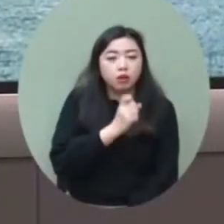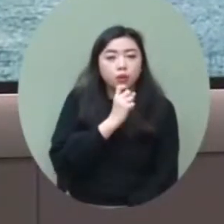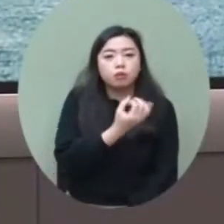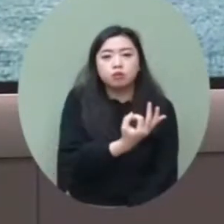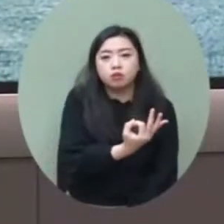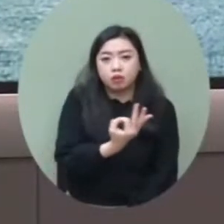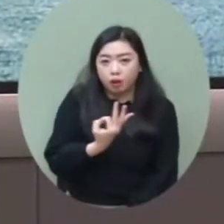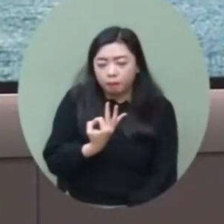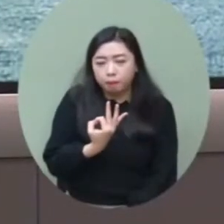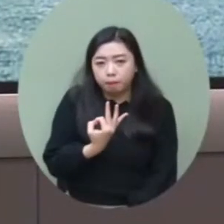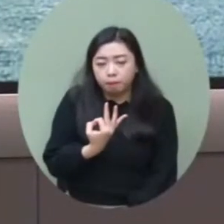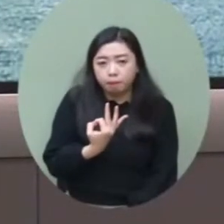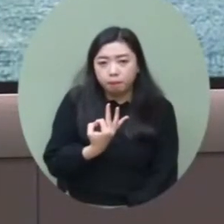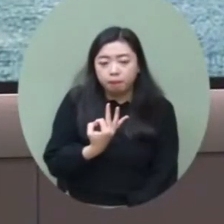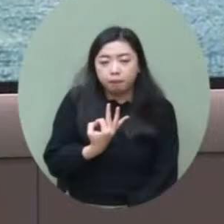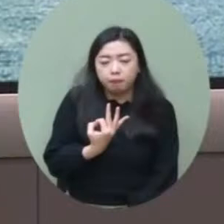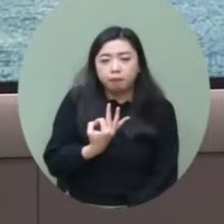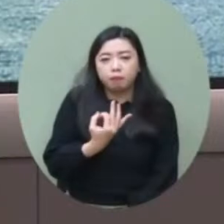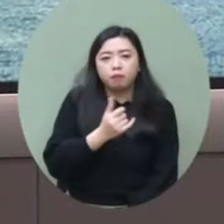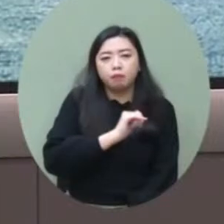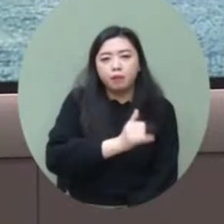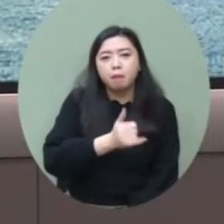have COVID positive.